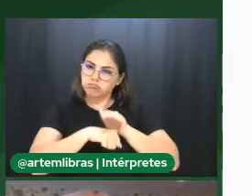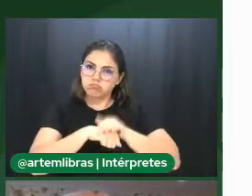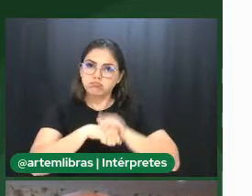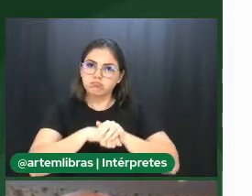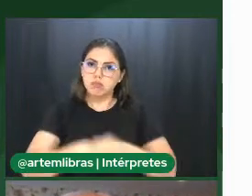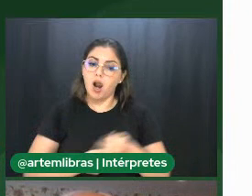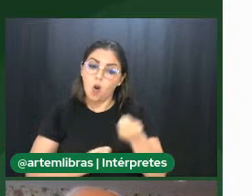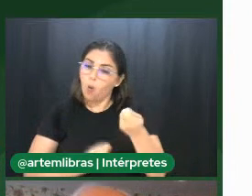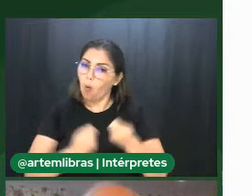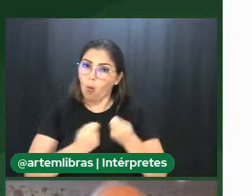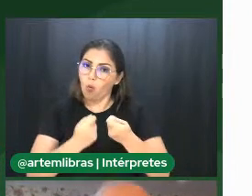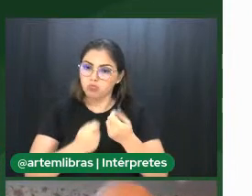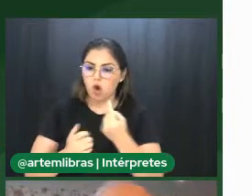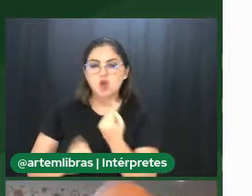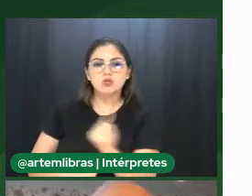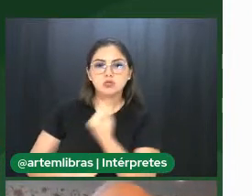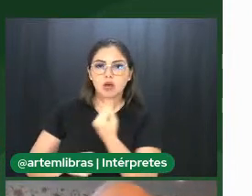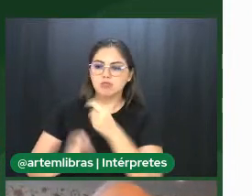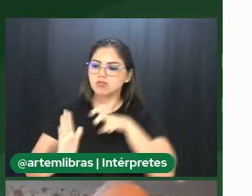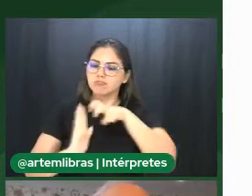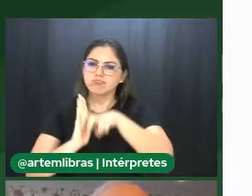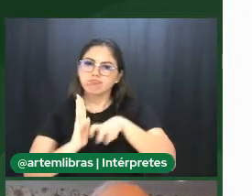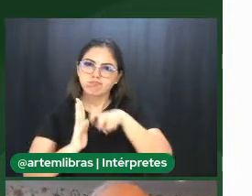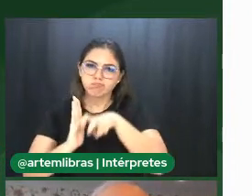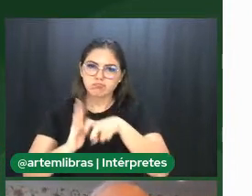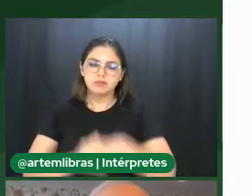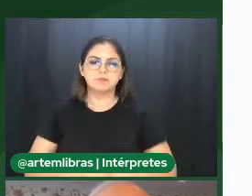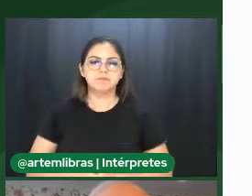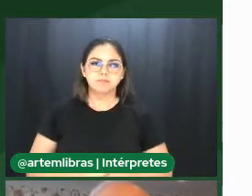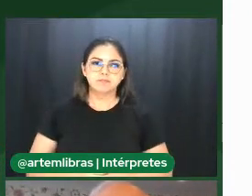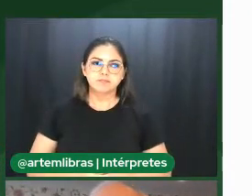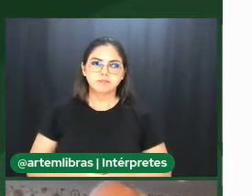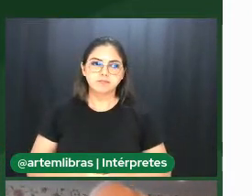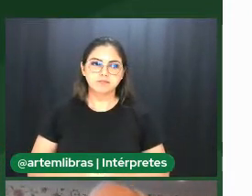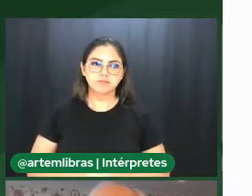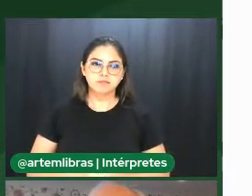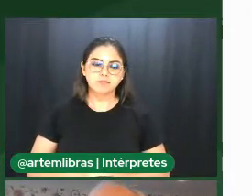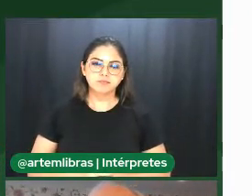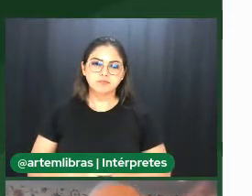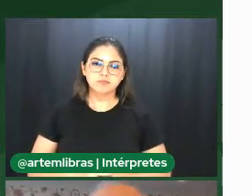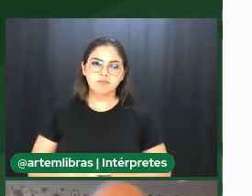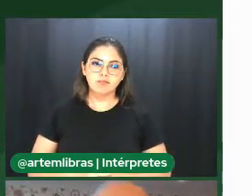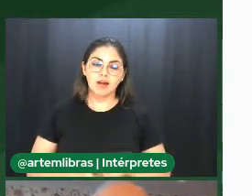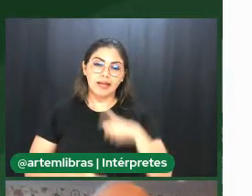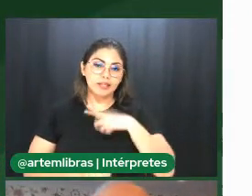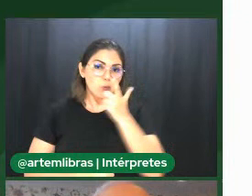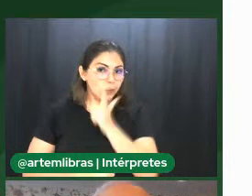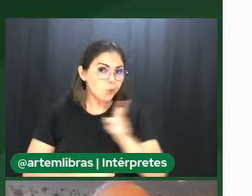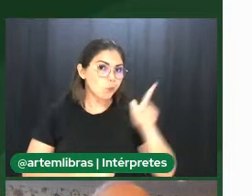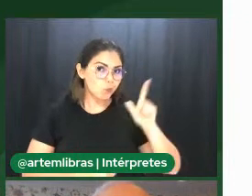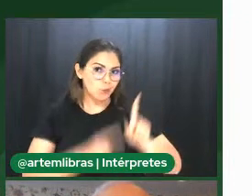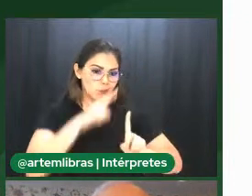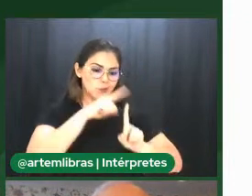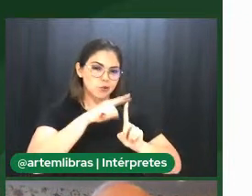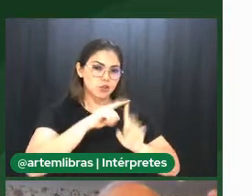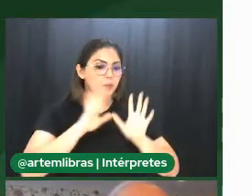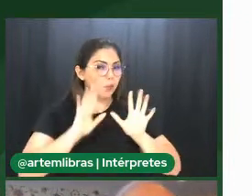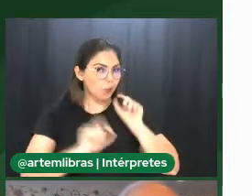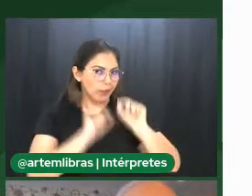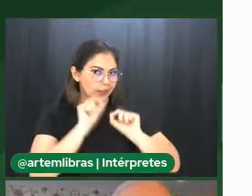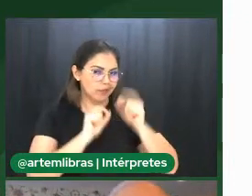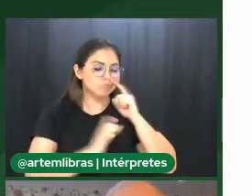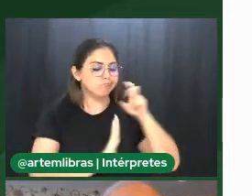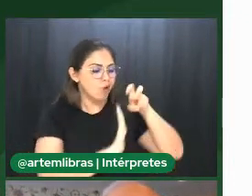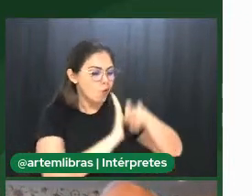some creative ideas like wheelchair races or wheelchair basketball. And so new opportunities appear when you